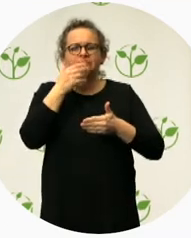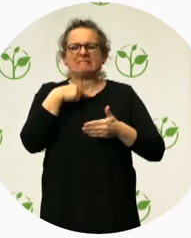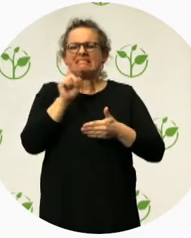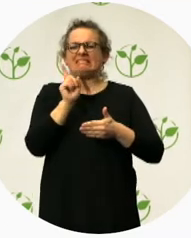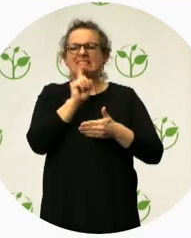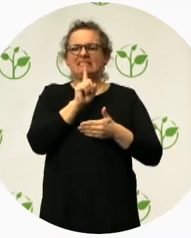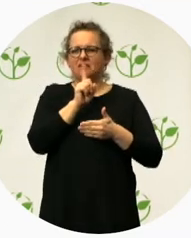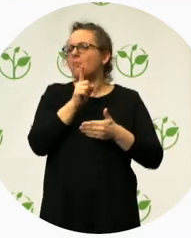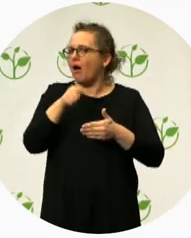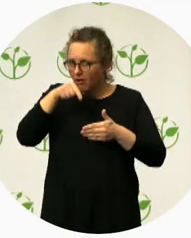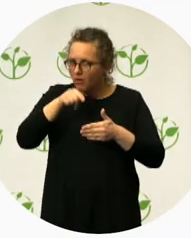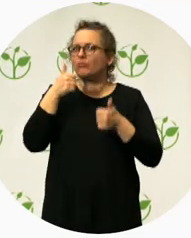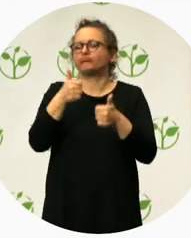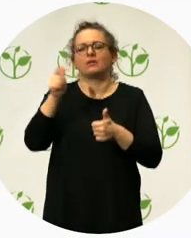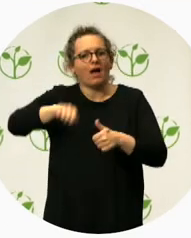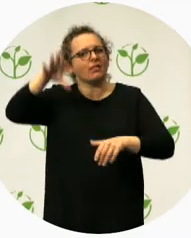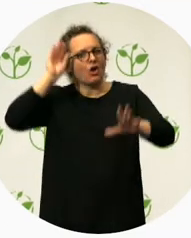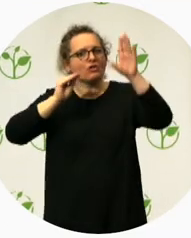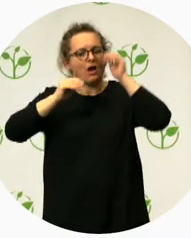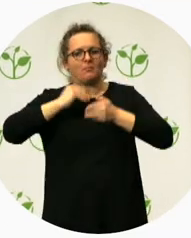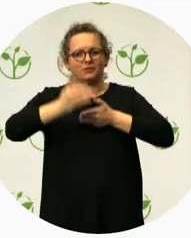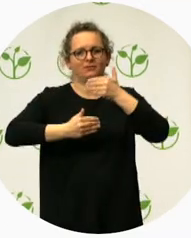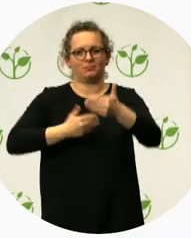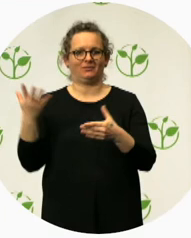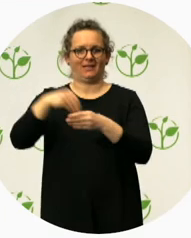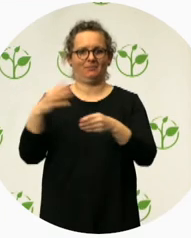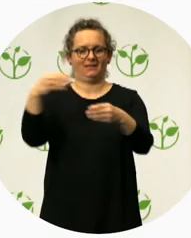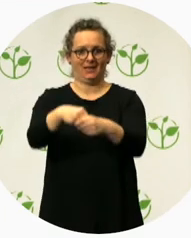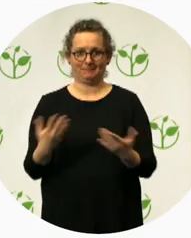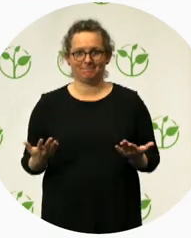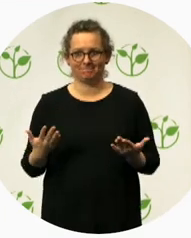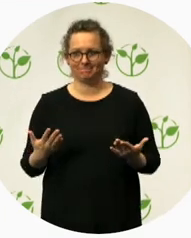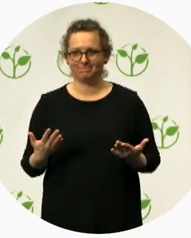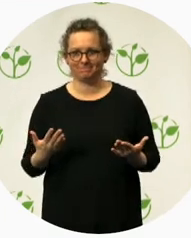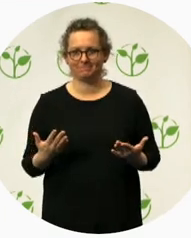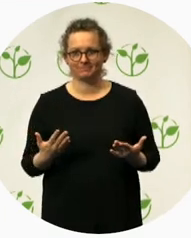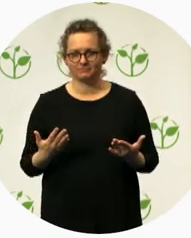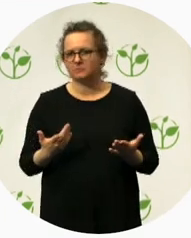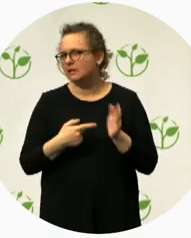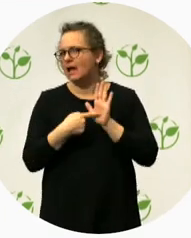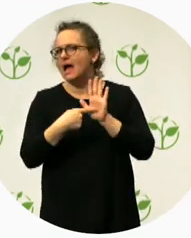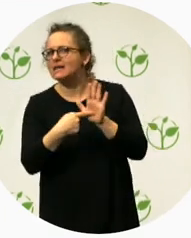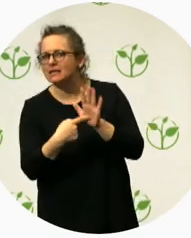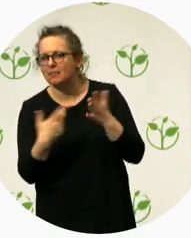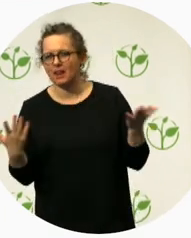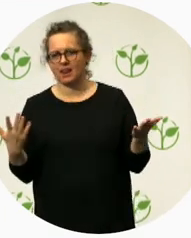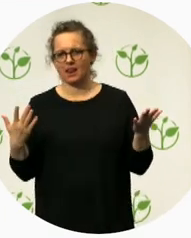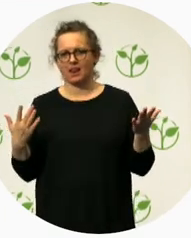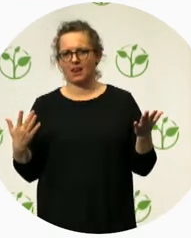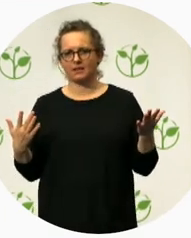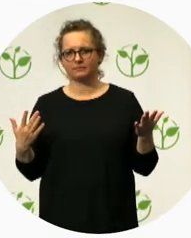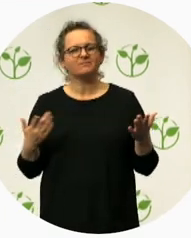react. And using the Paralympics, for example, as a